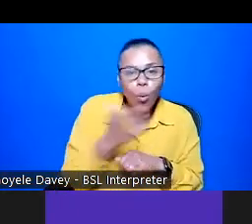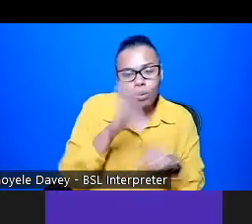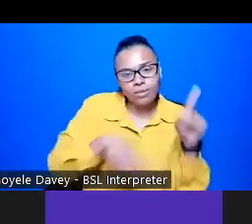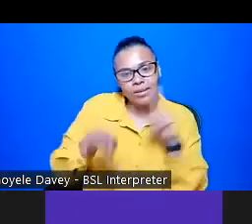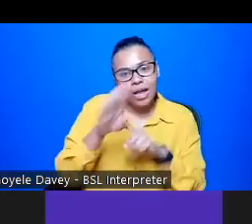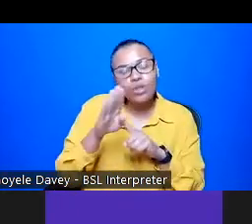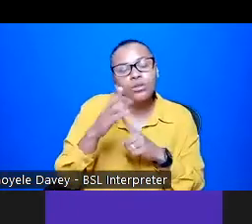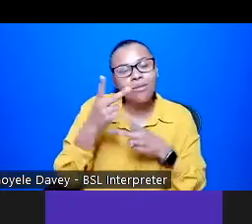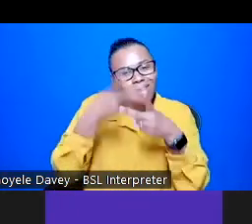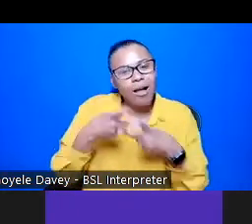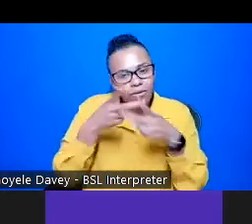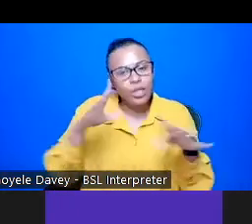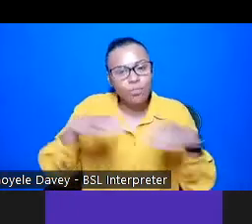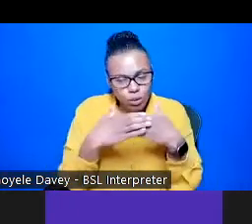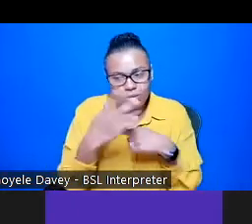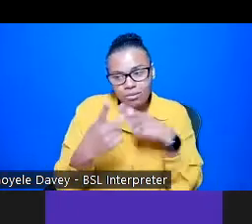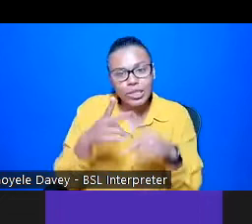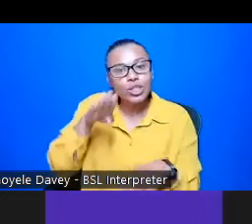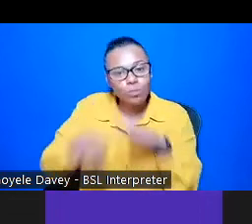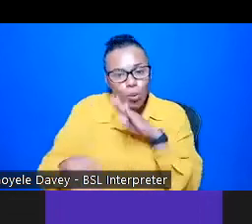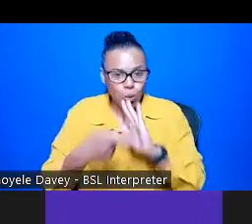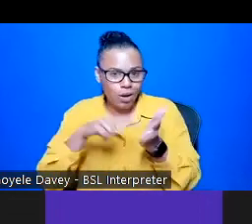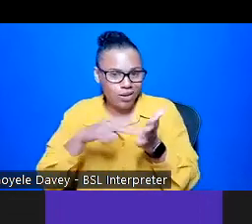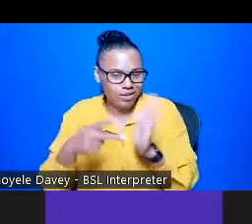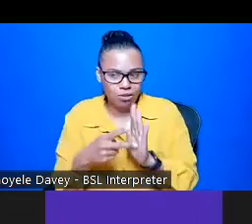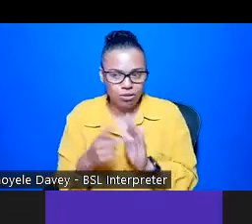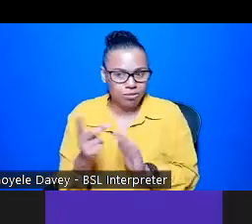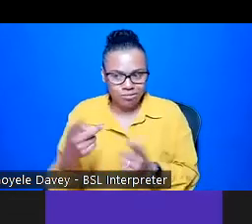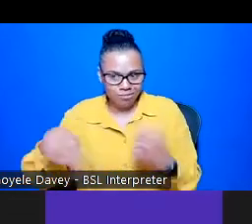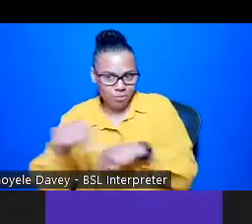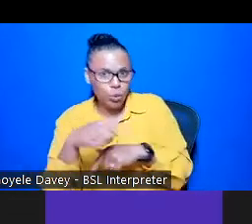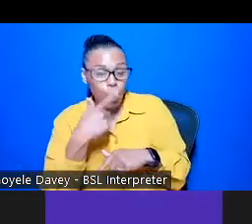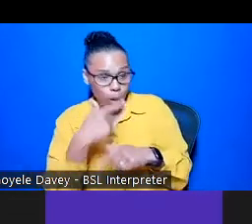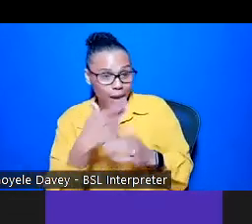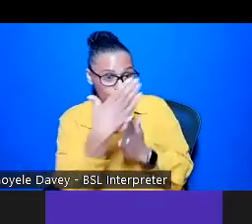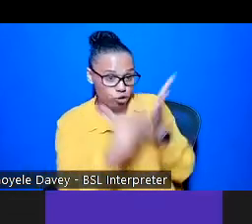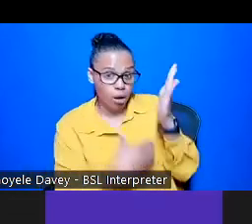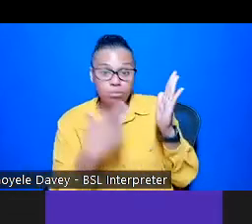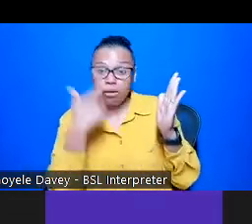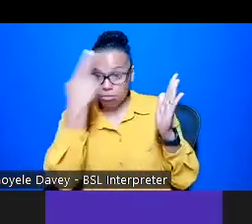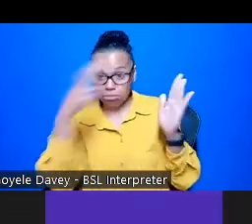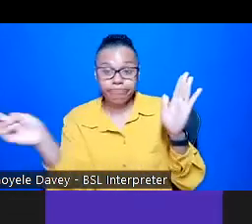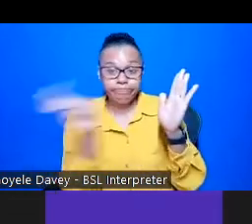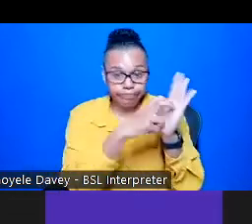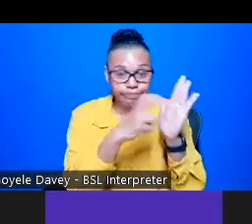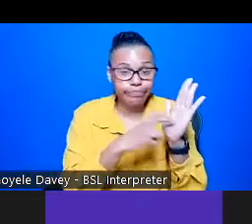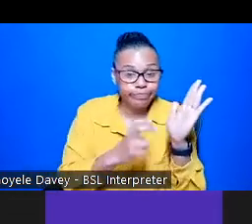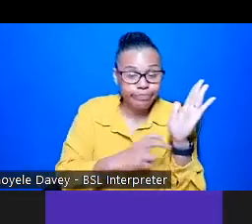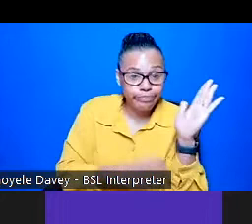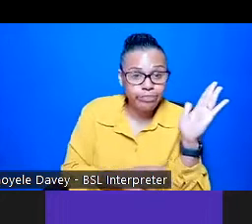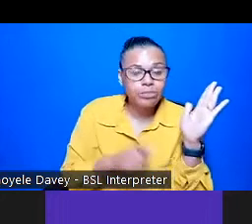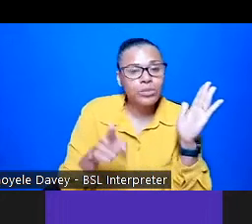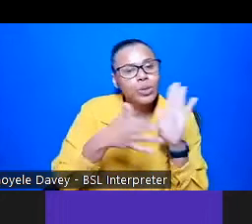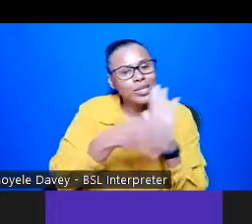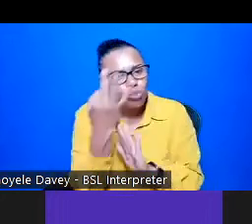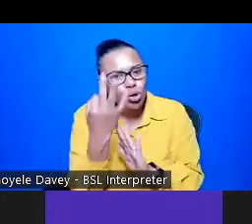sporting organisations. You can sign up to the Sporting Equals Charter to help us improve the ethnicity